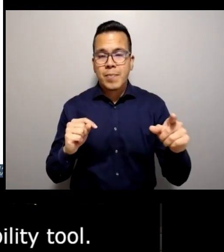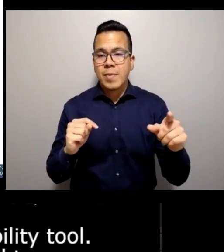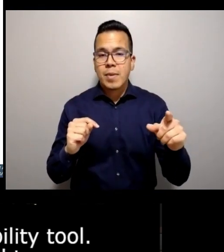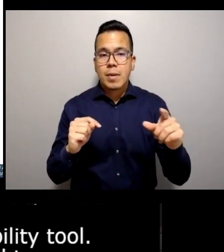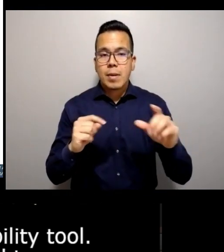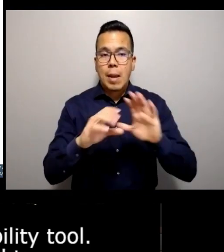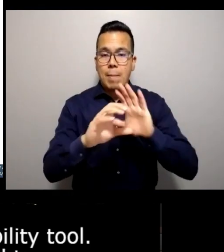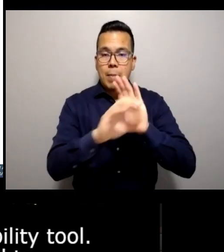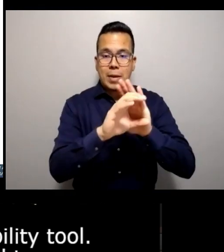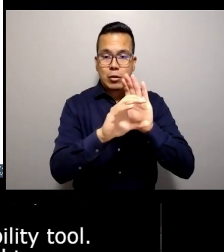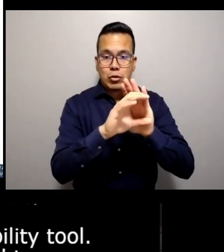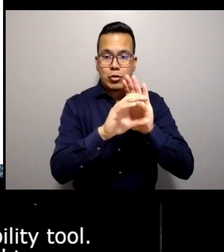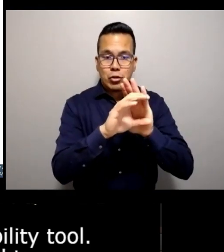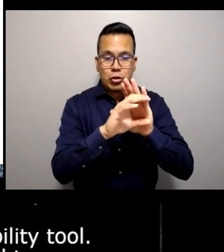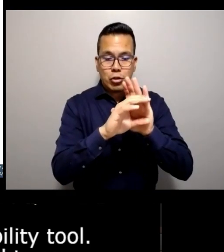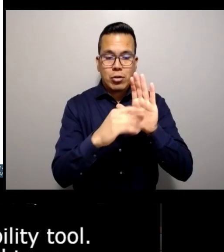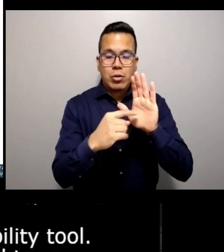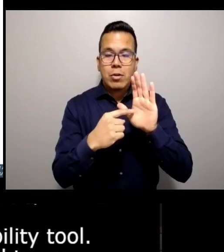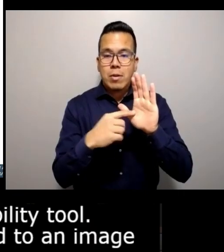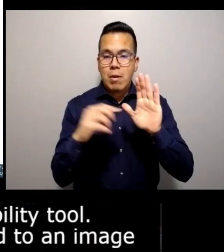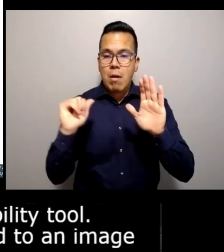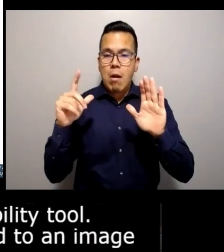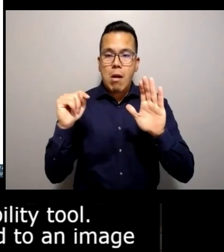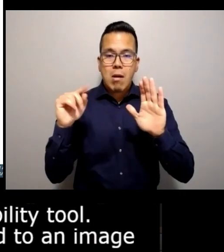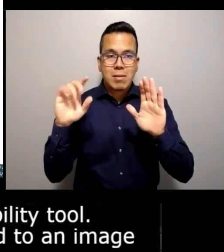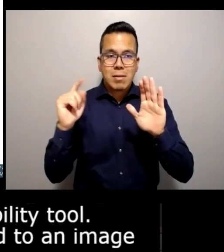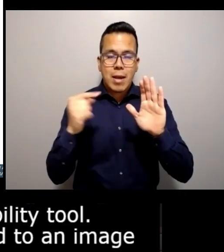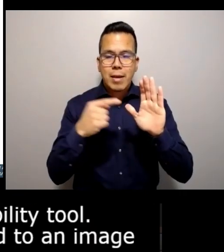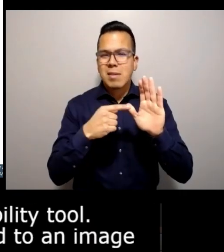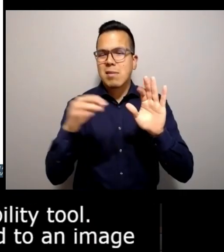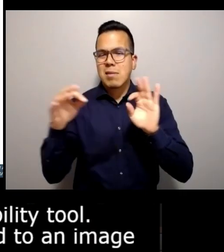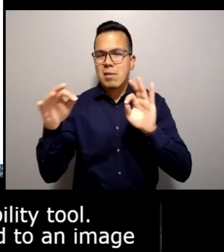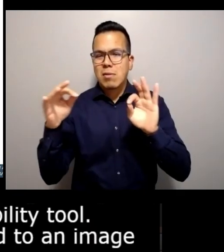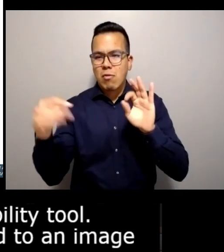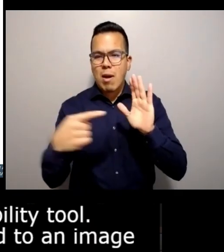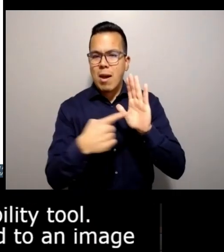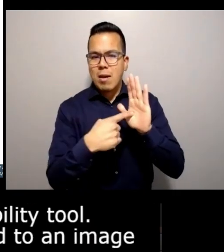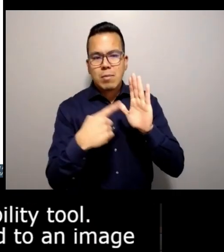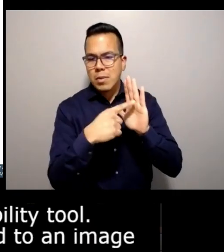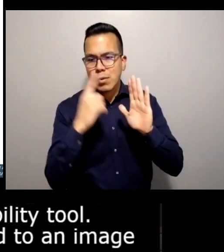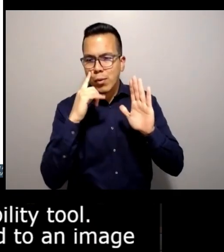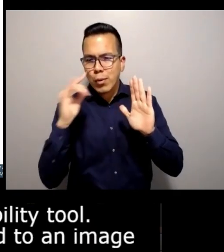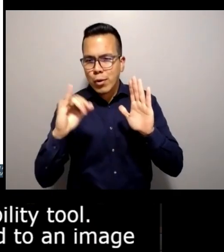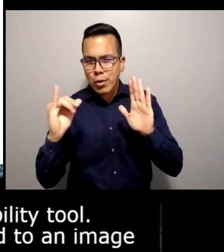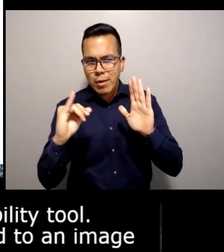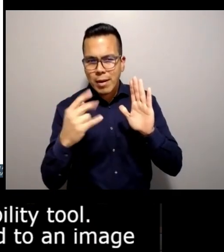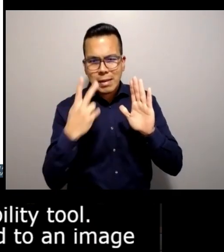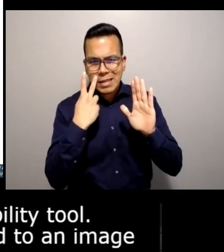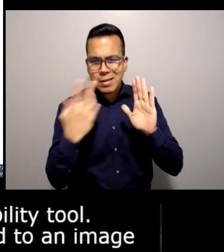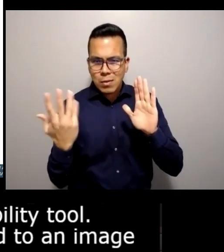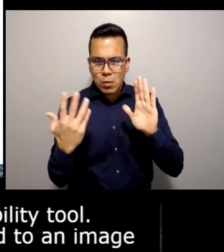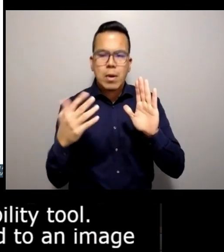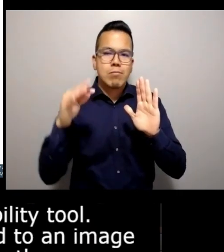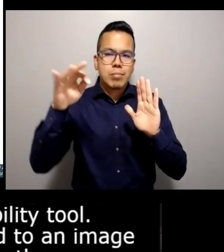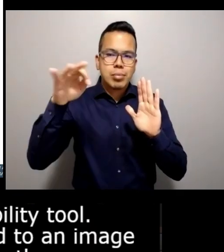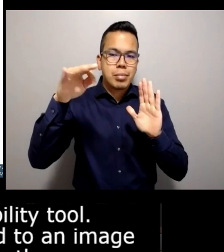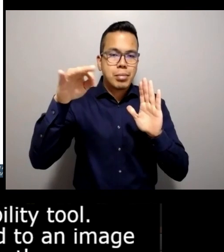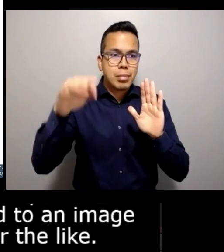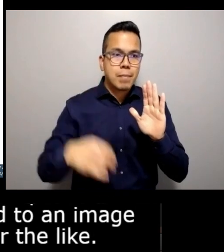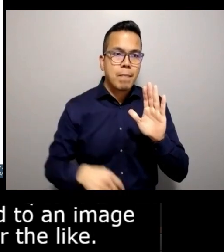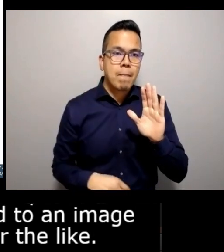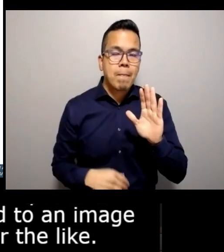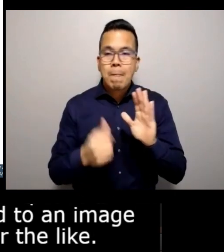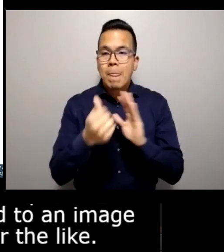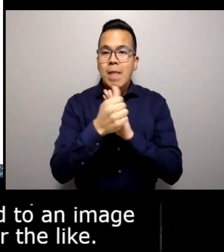that image, a photo or illustration or the like. And every image you post that is a